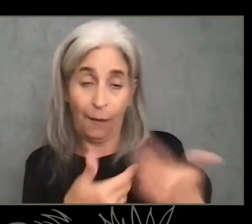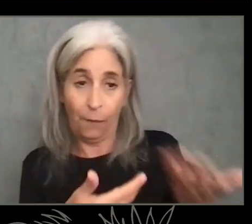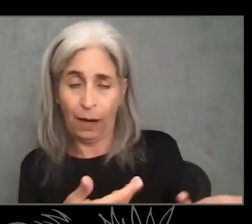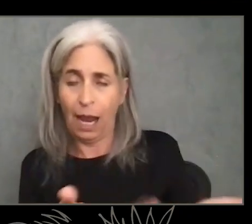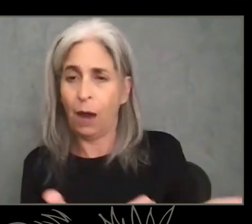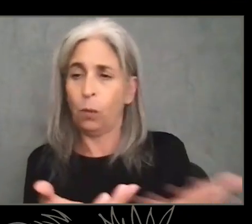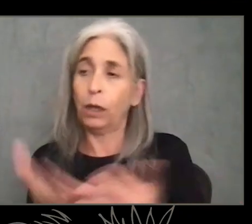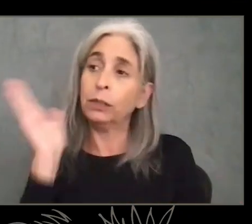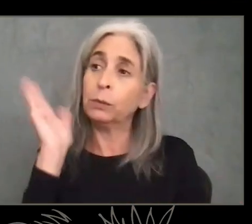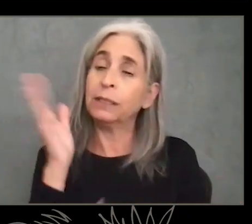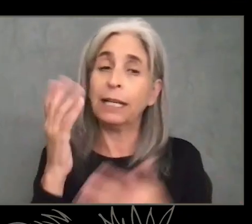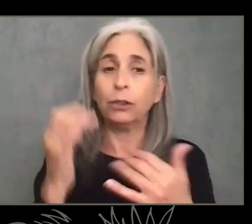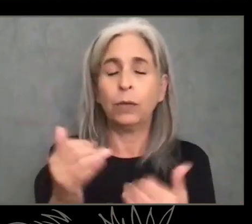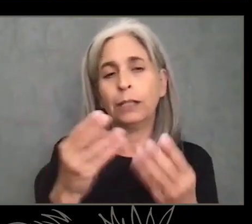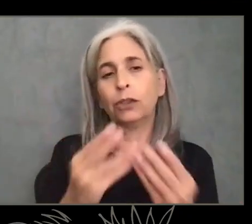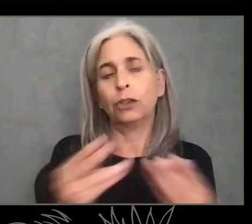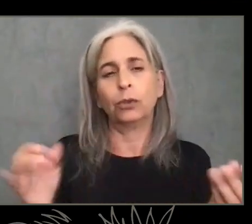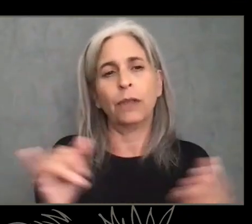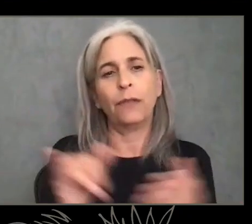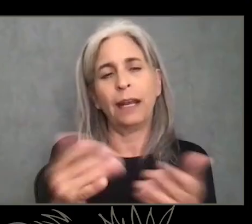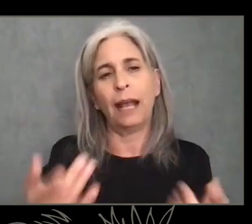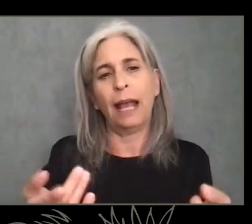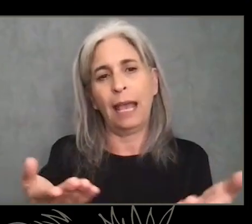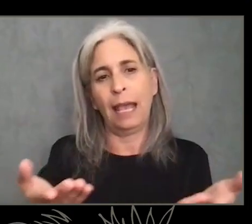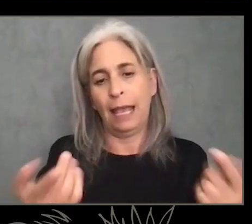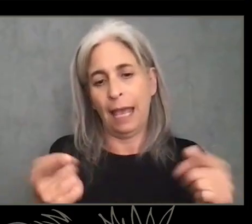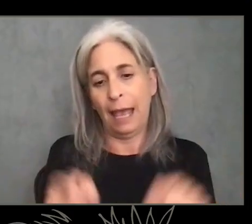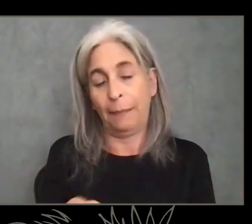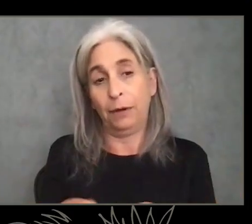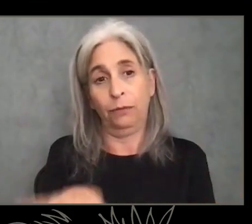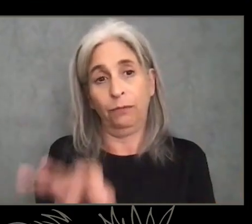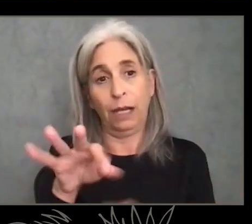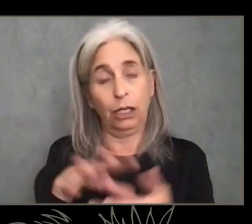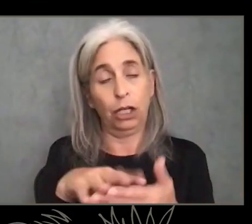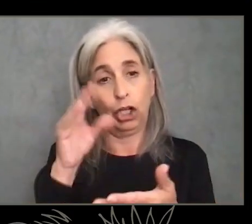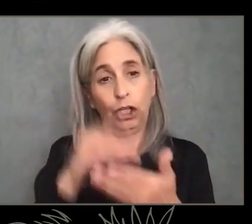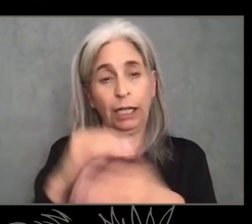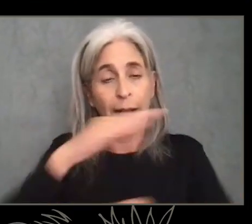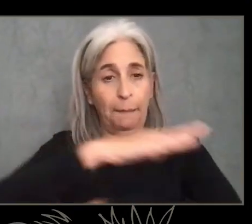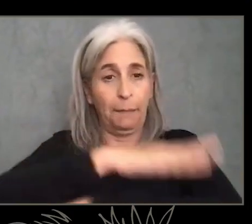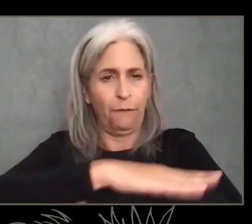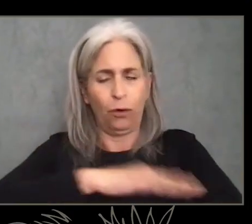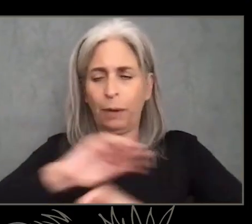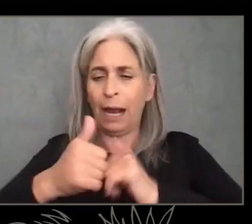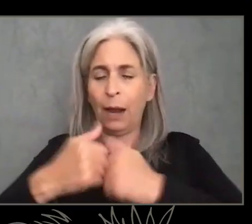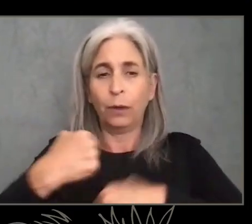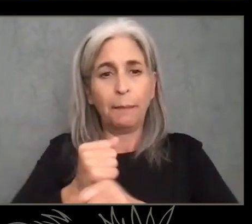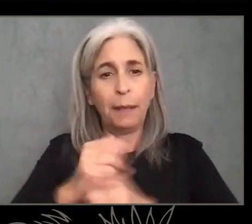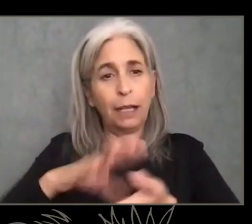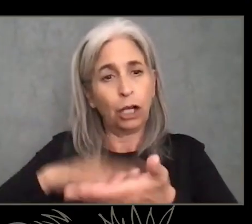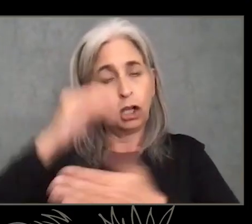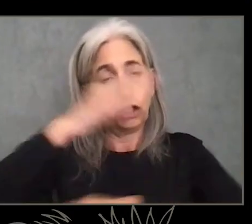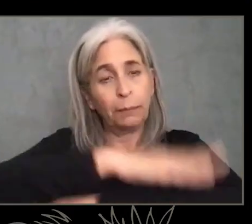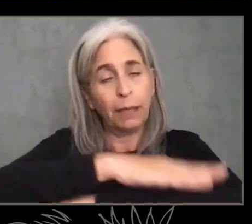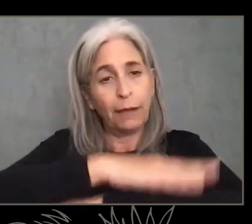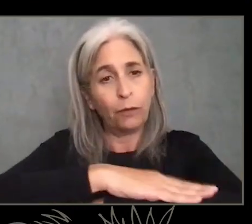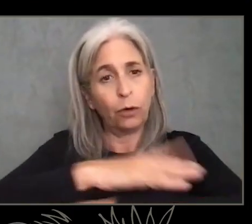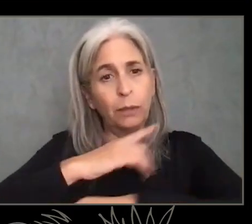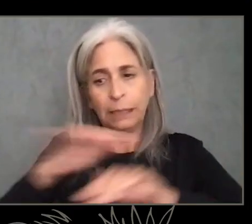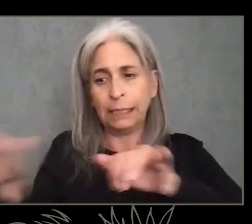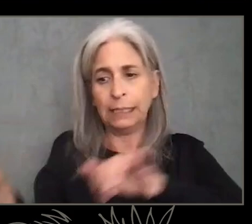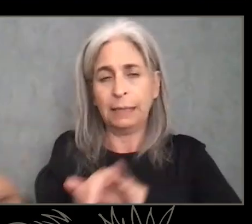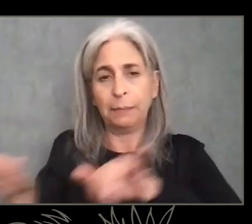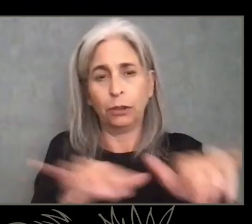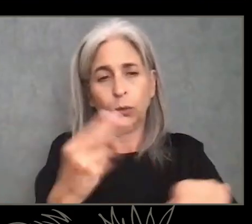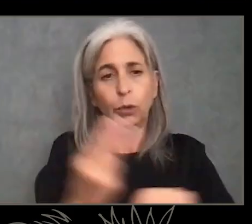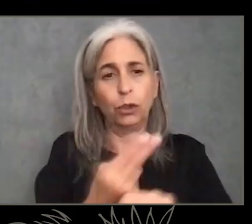want to present a solution that I just came with, which is a learning platform. How could I make a learning platform be similar to